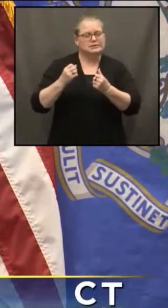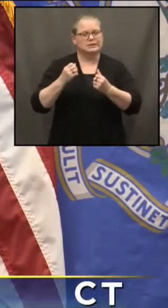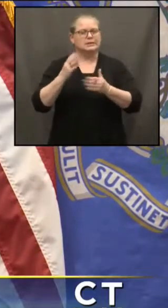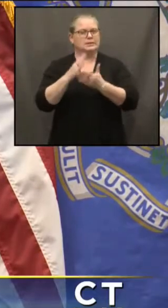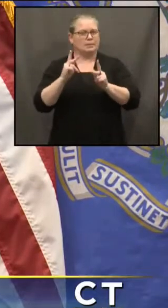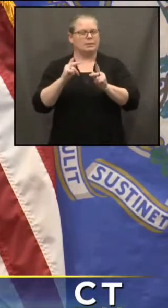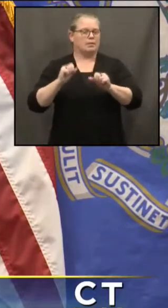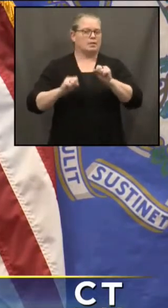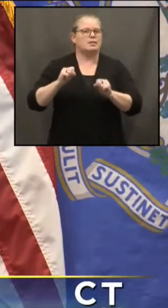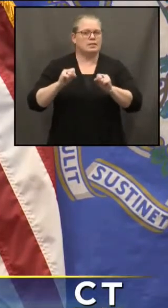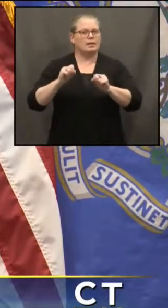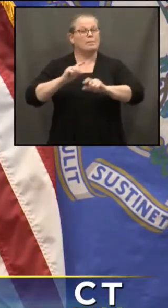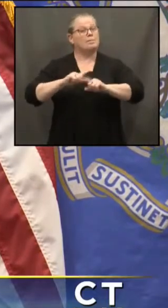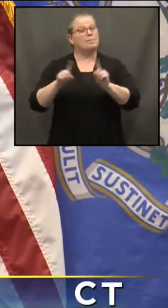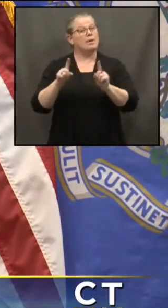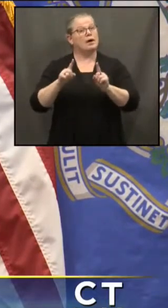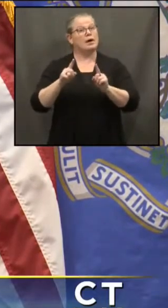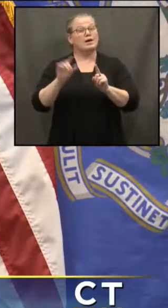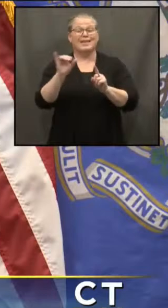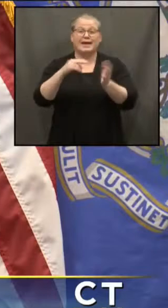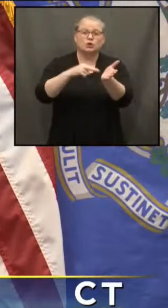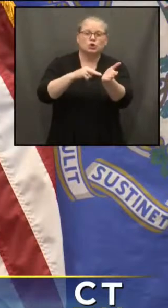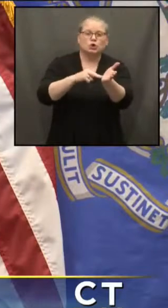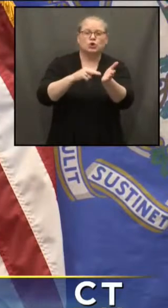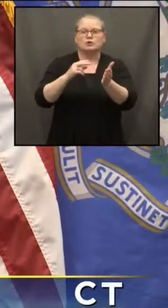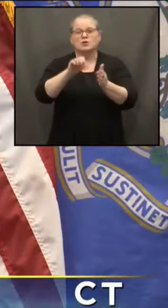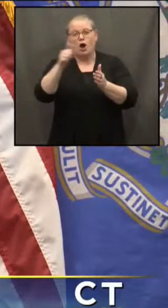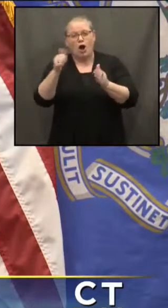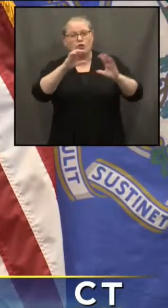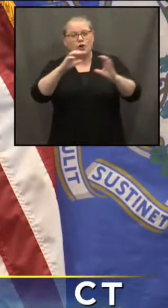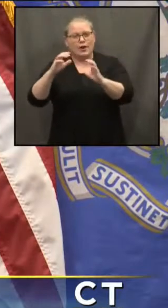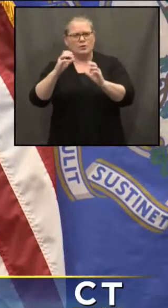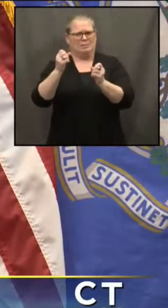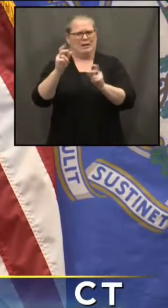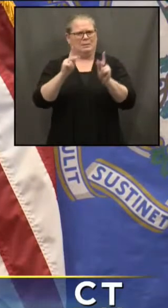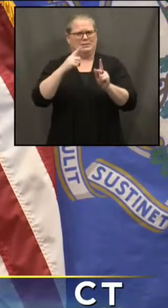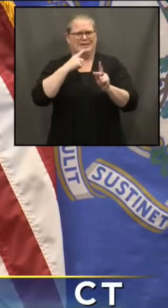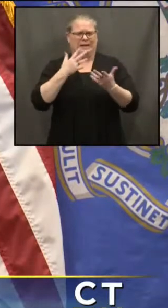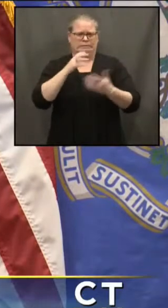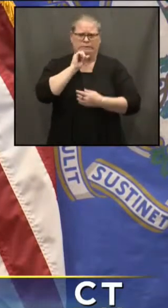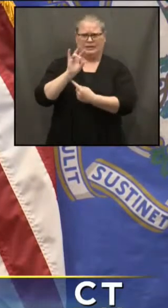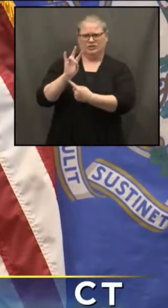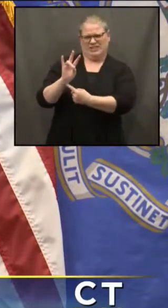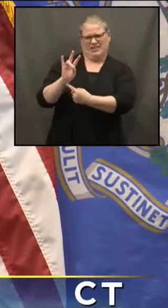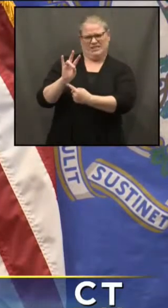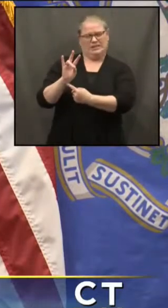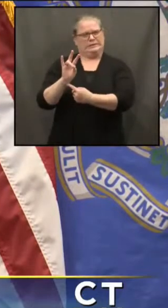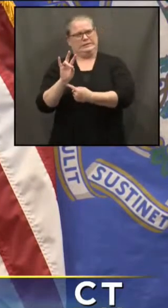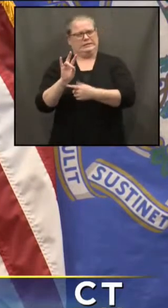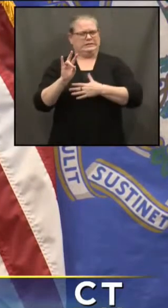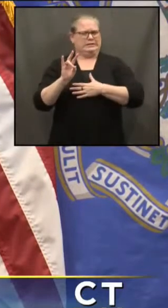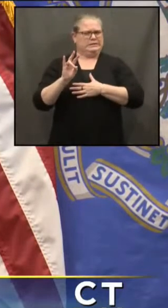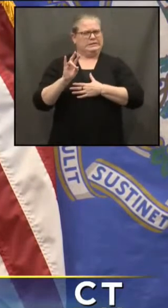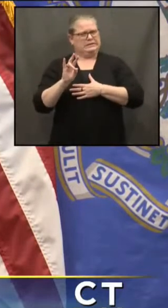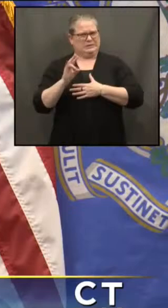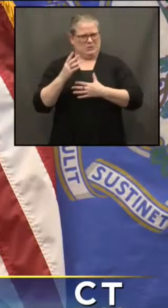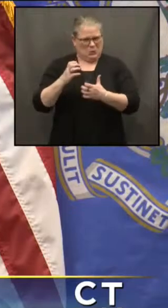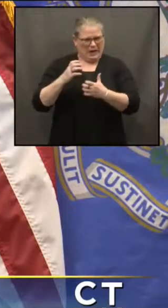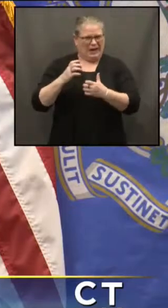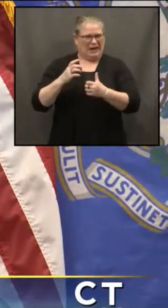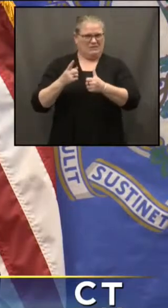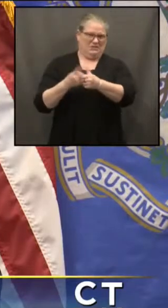categories, a lot of folks say, look, I'm not necessarily sure I want my 7-year-old to be in the very first week or two of kids getting